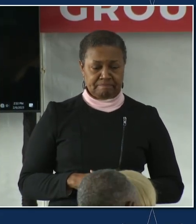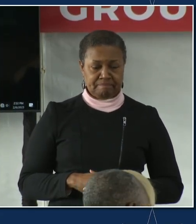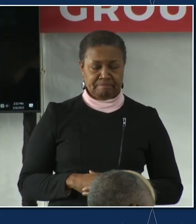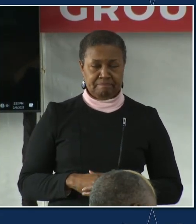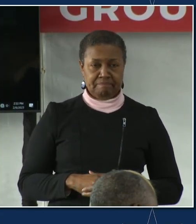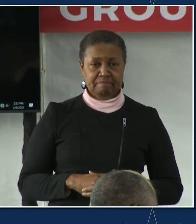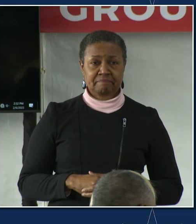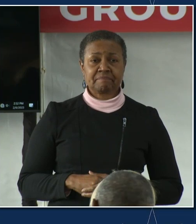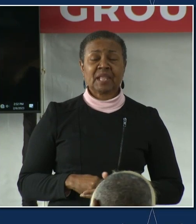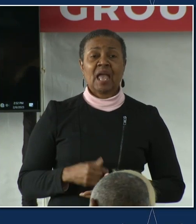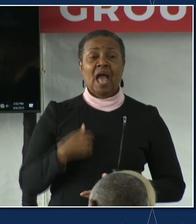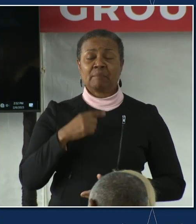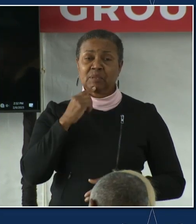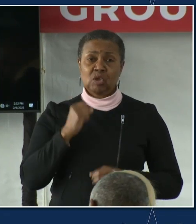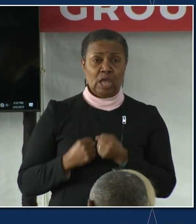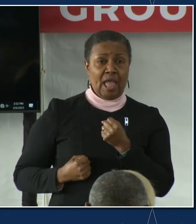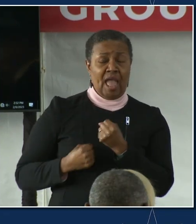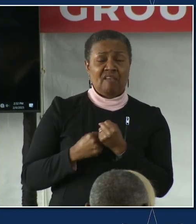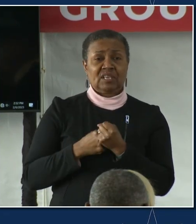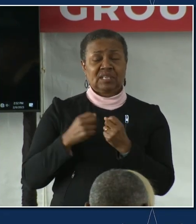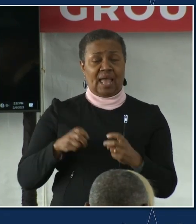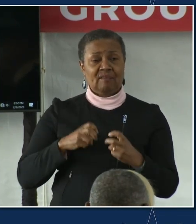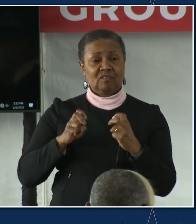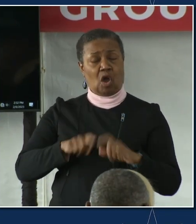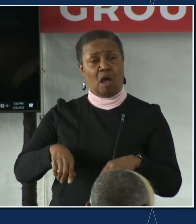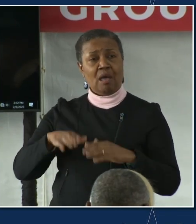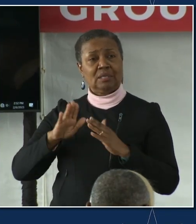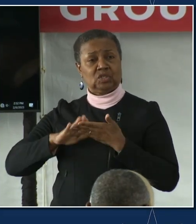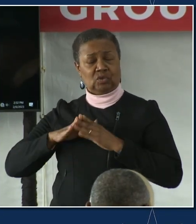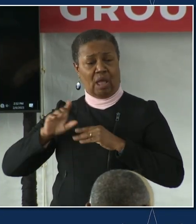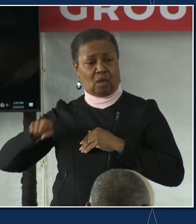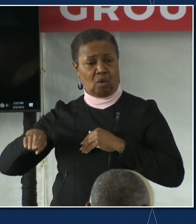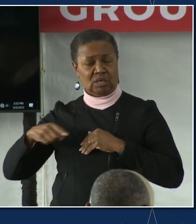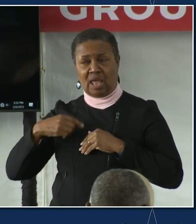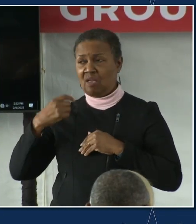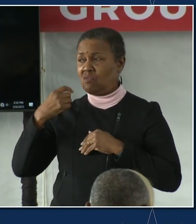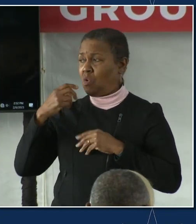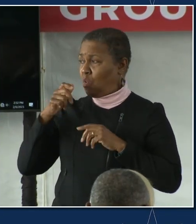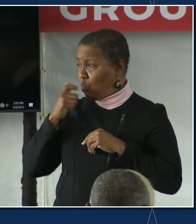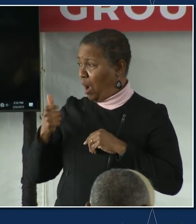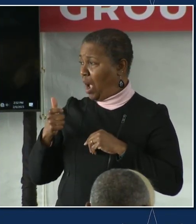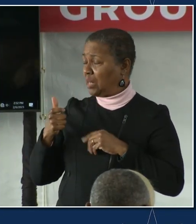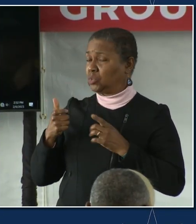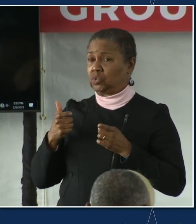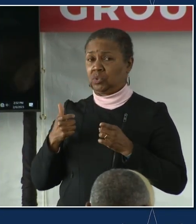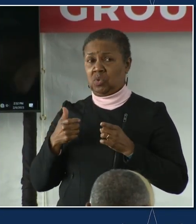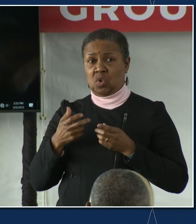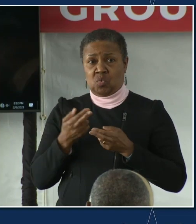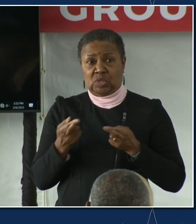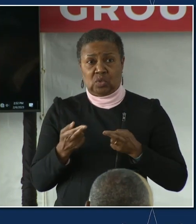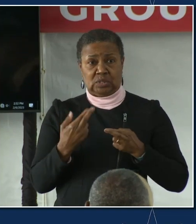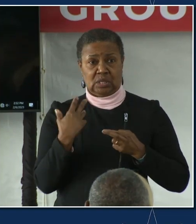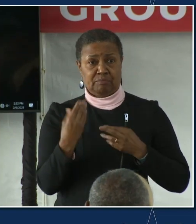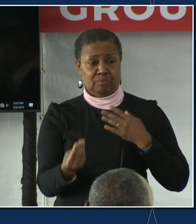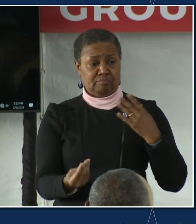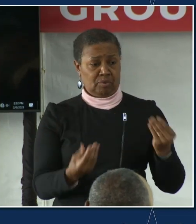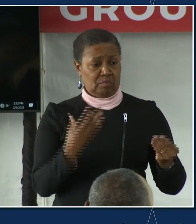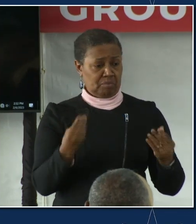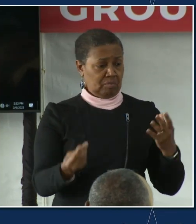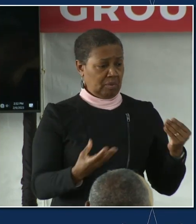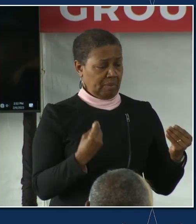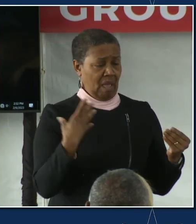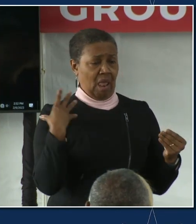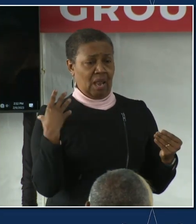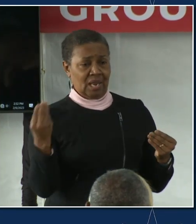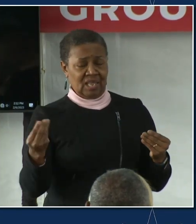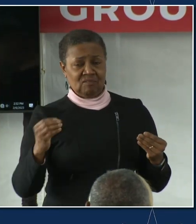I have been a strong advocate as I've sat downtown and I've watched resources leave the communities of the South and West